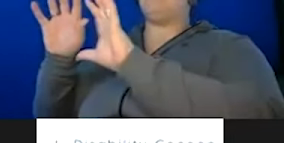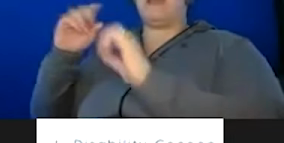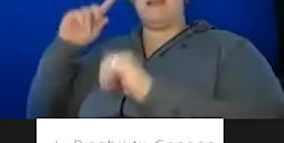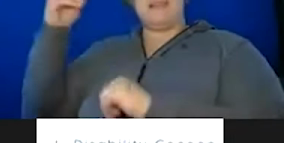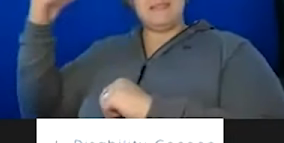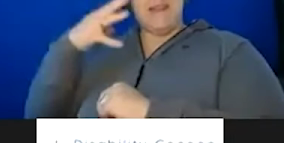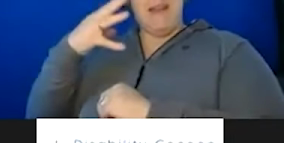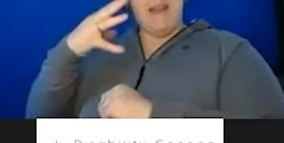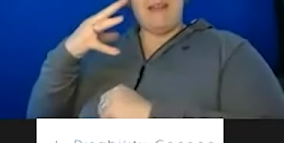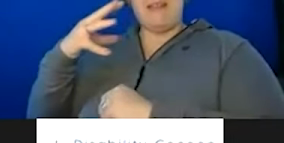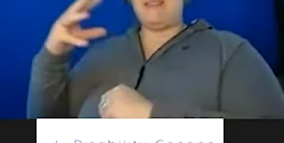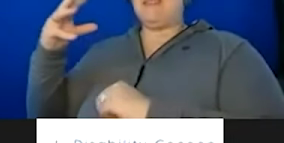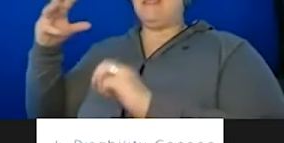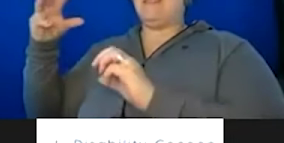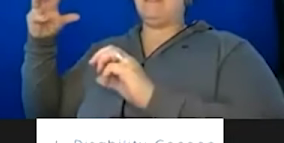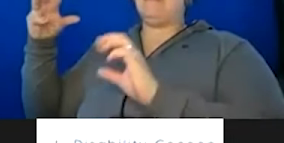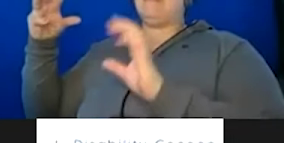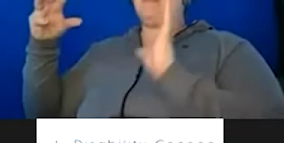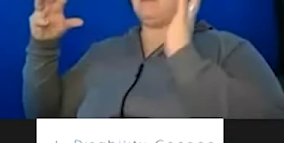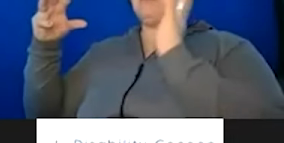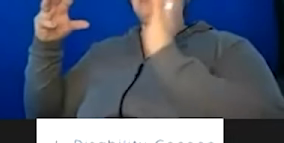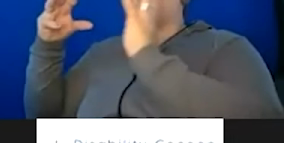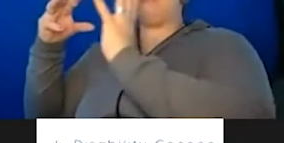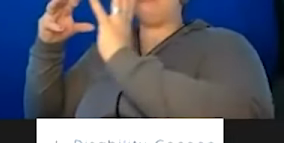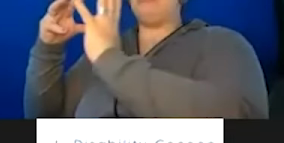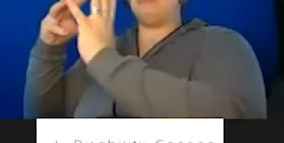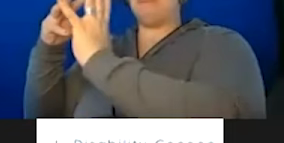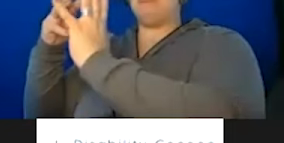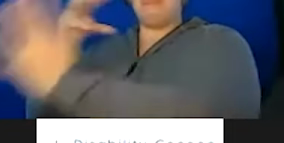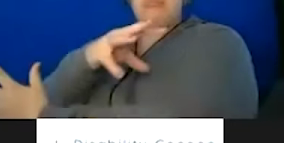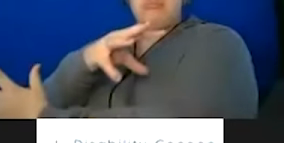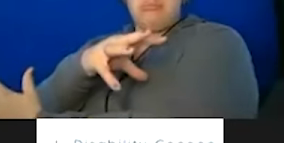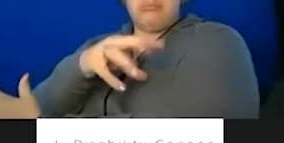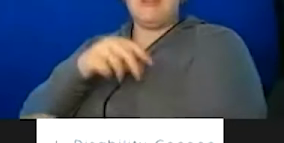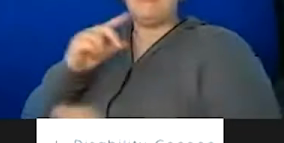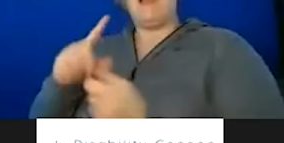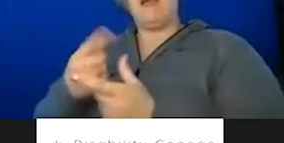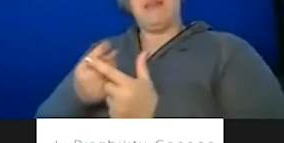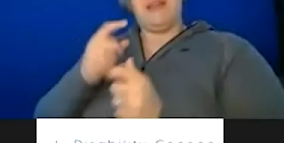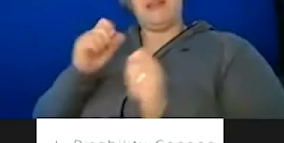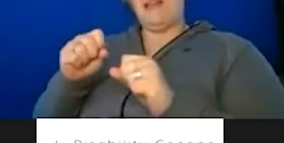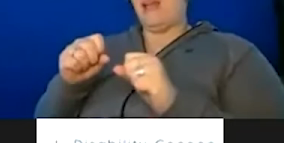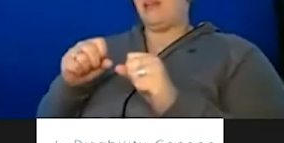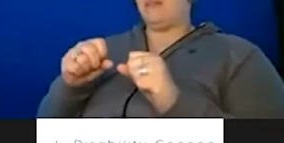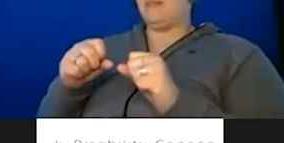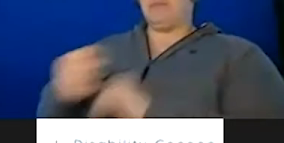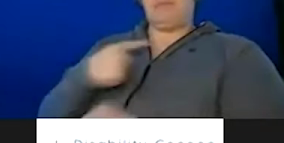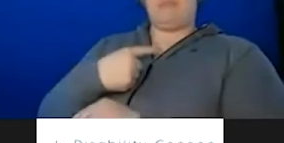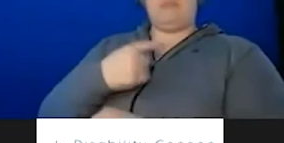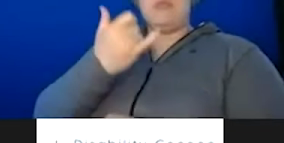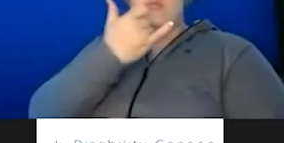ray of sunshine come in, sometimes that can trip that motion detector too. So you do sometimes get false